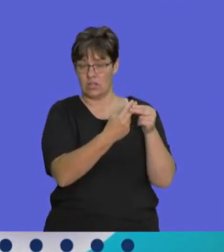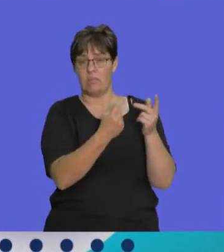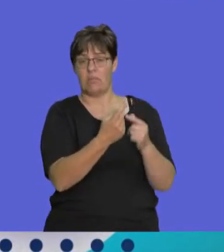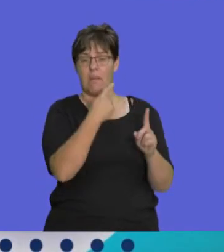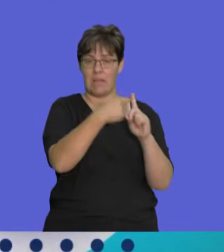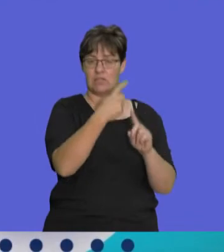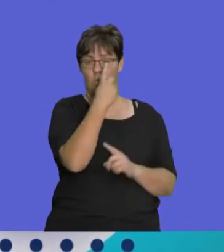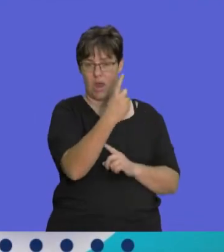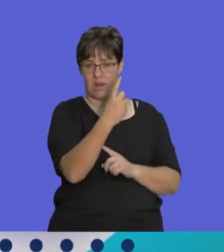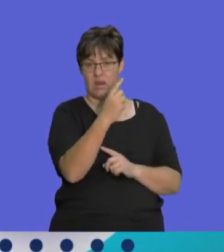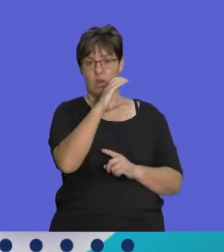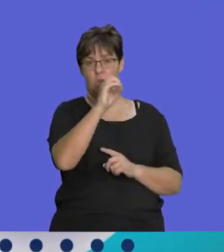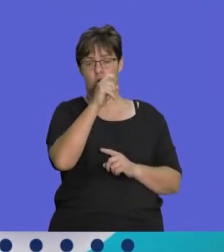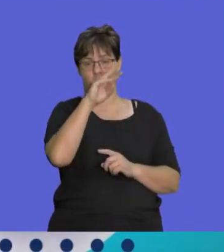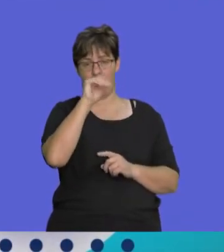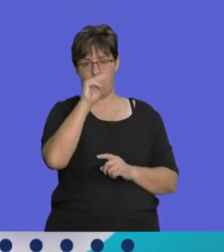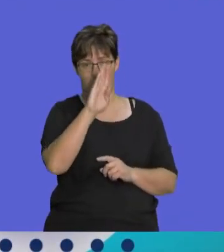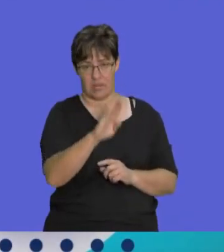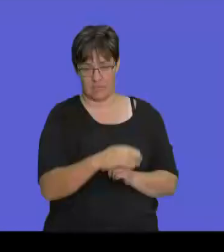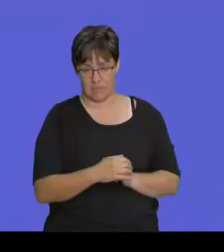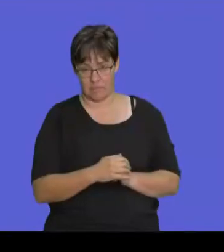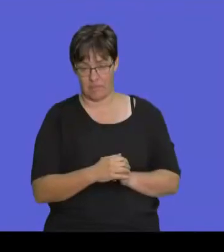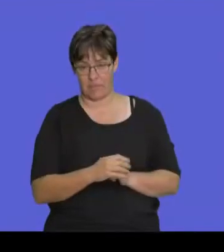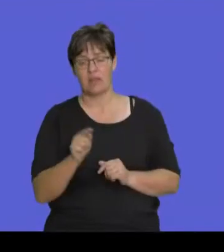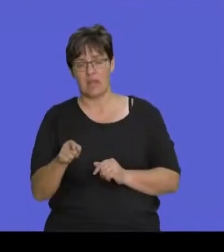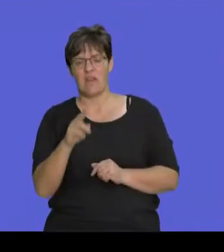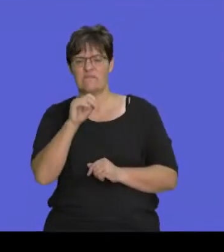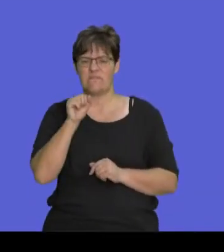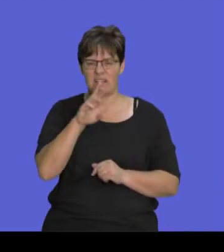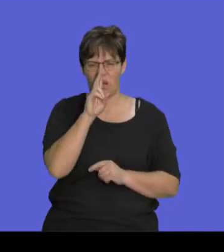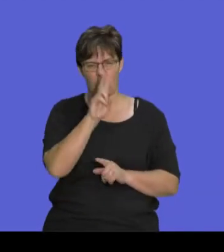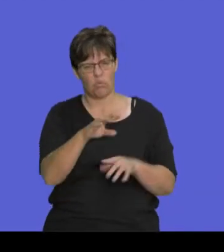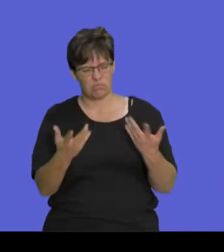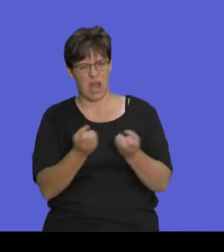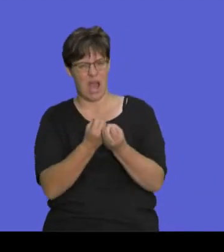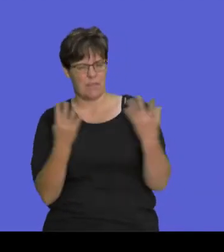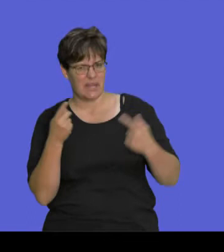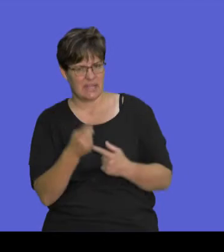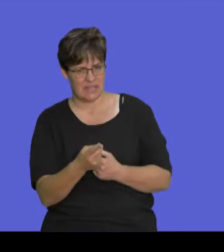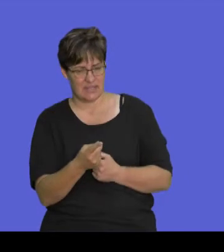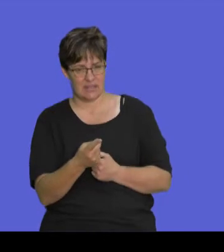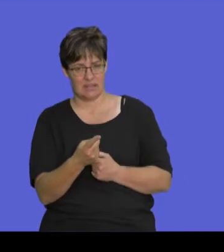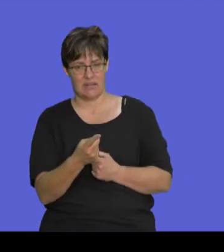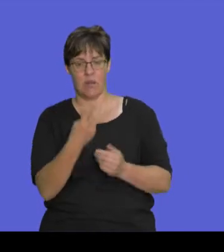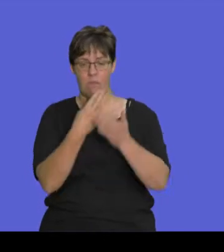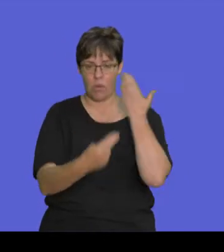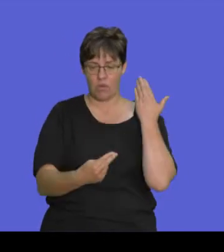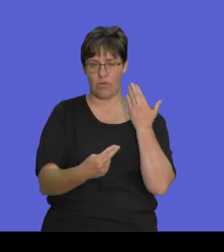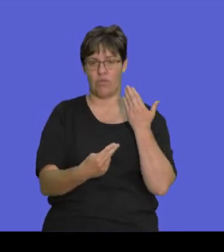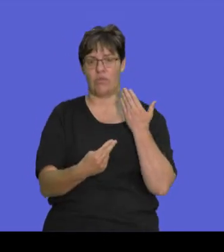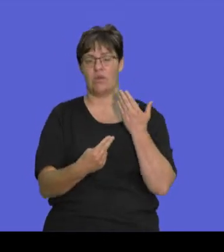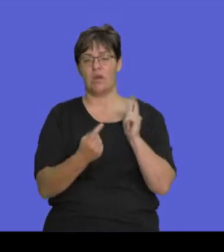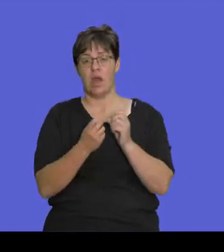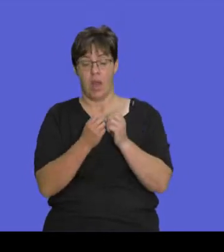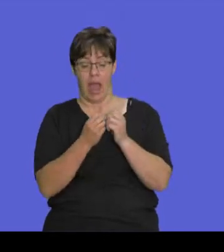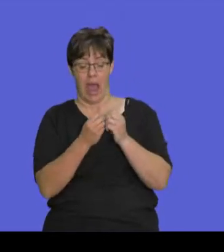1 Coulomb. Hopefully we're fine with that. Right, we've managed to look at vectors in terms of quantities that have got both